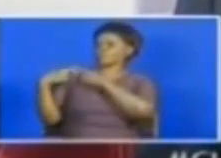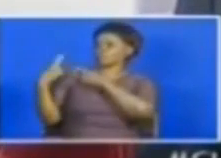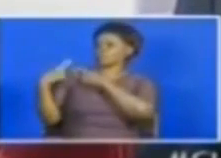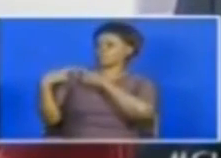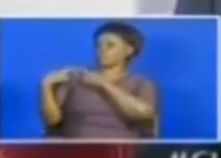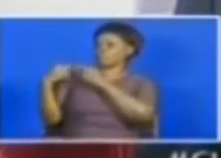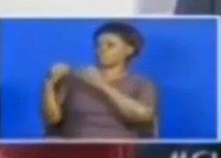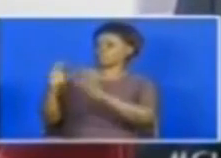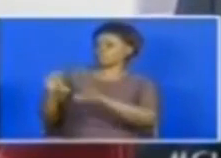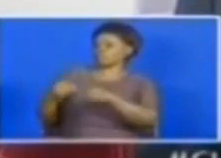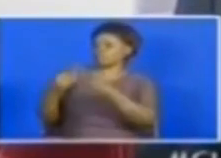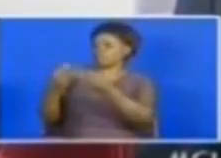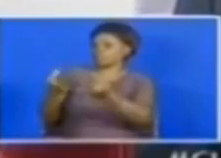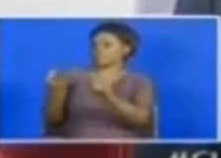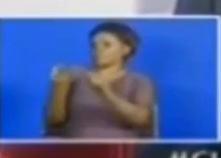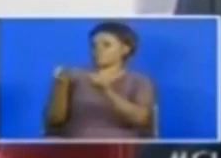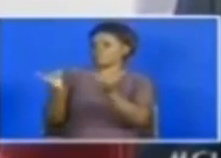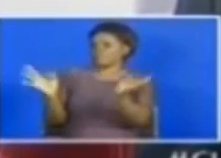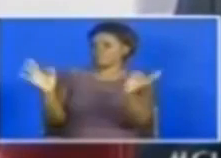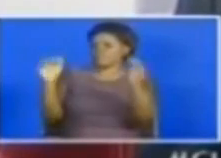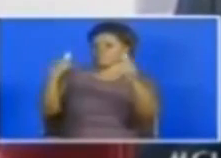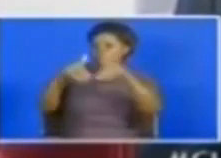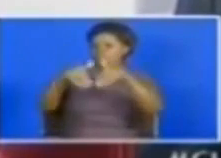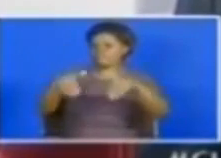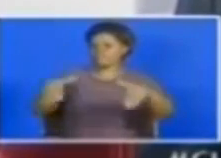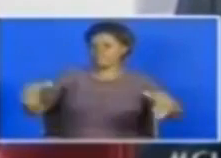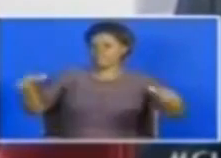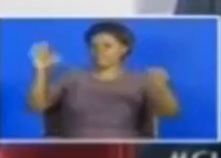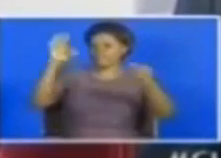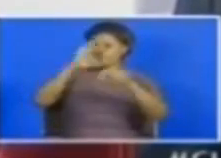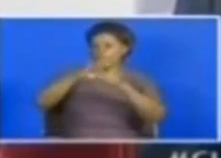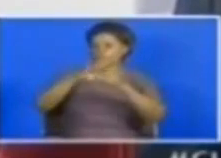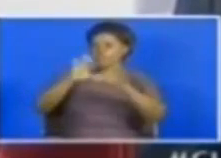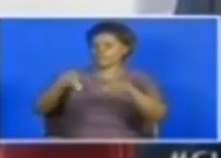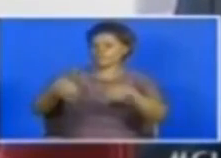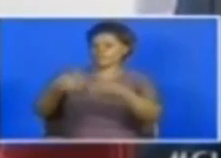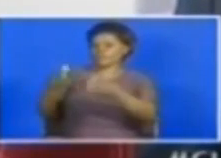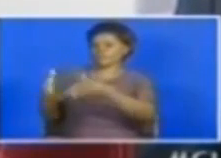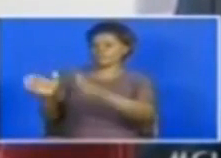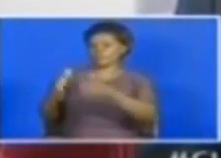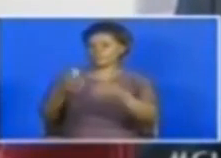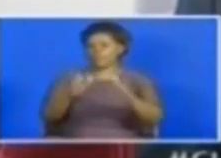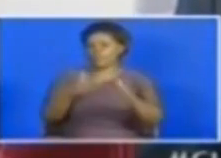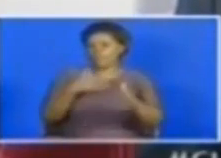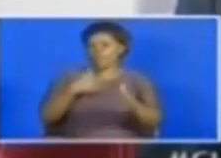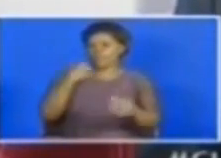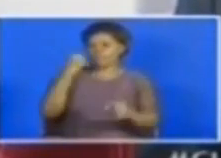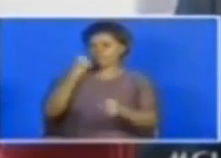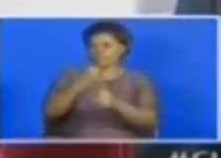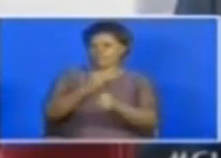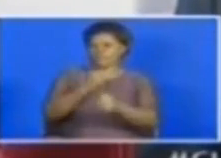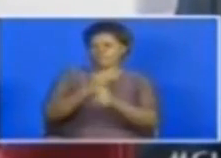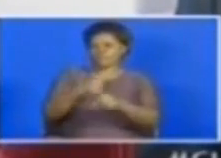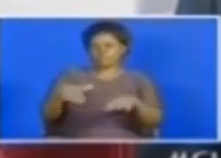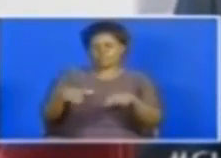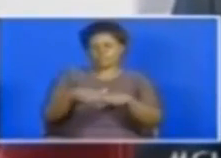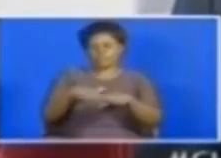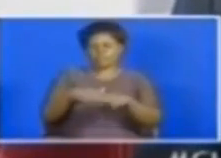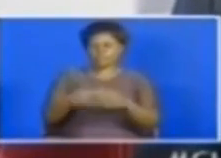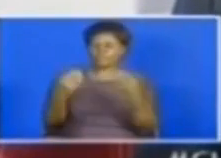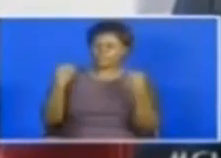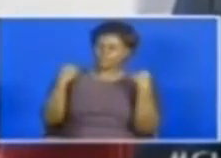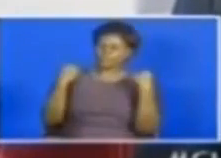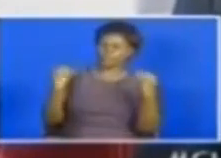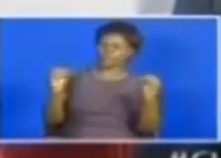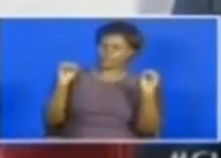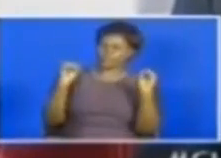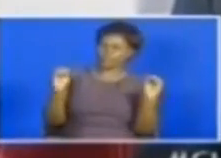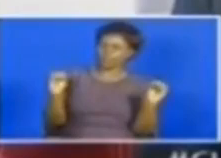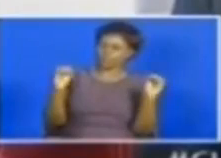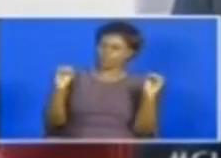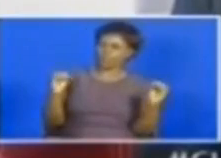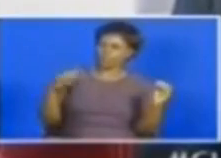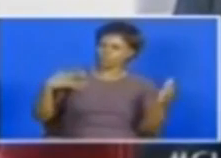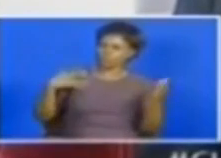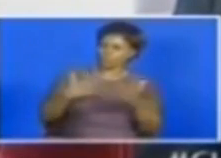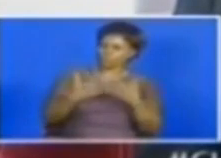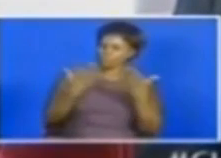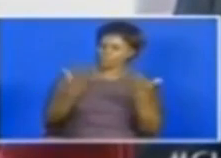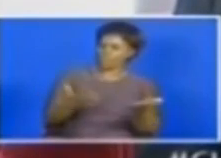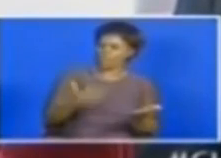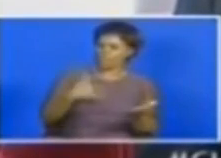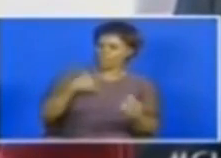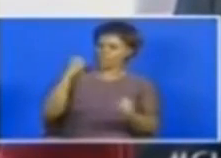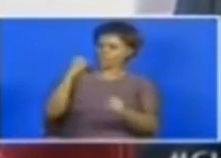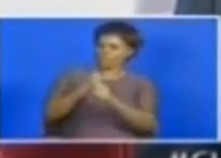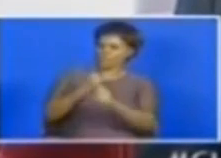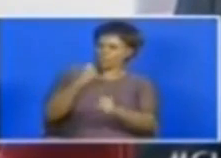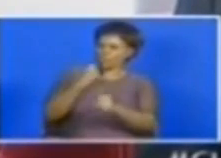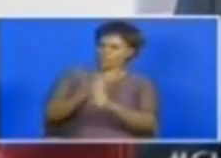free, fair and credible elections, and let's give them a chance. We have our staff members spending days and nights. Mm-hmm. Up to now, we have